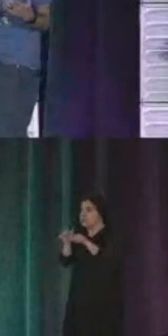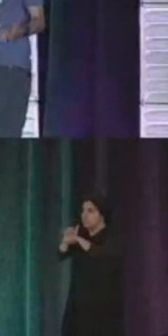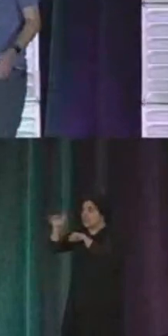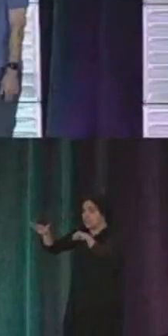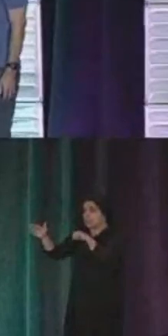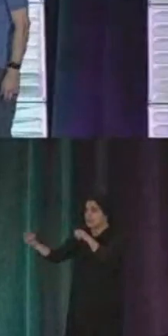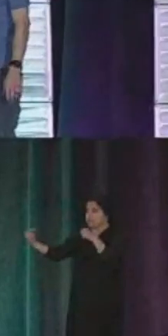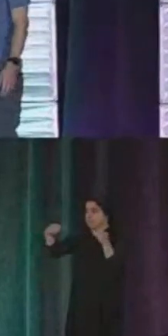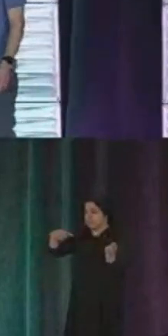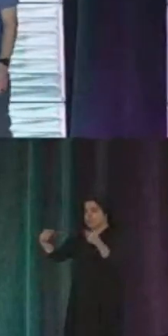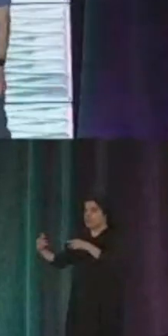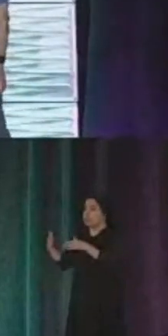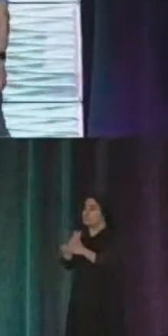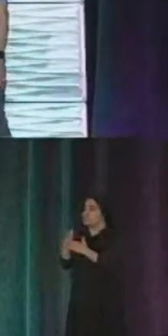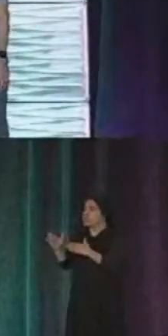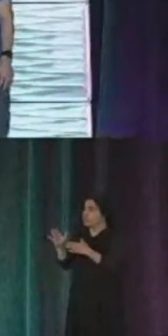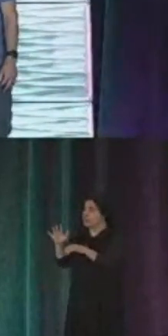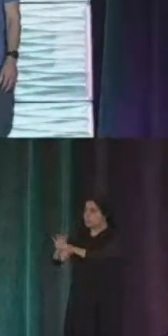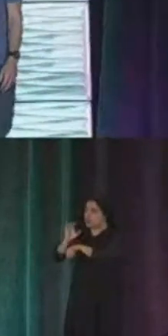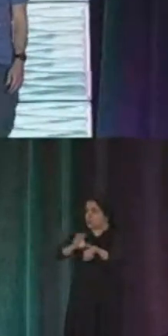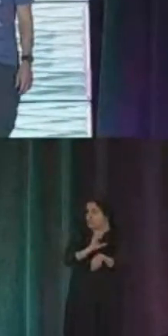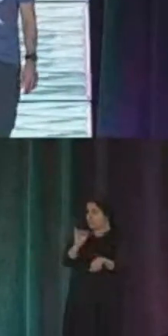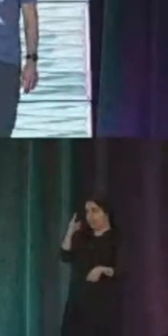them between computers. That's pretty cool.